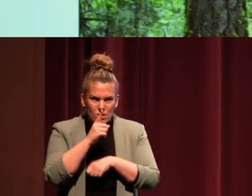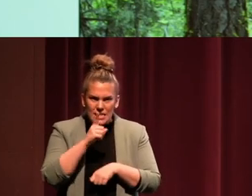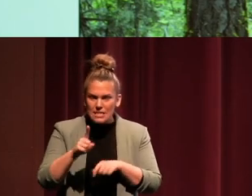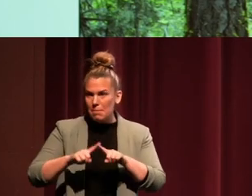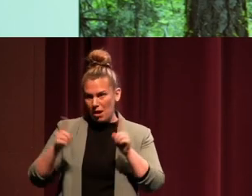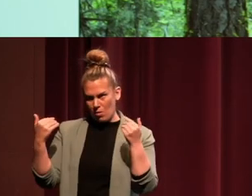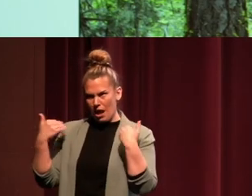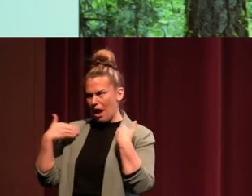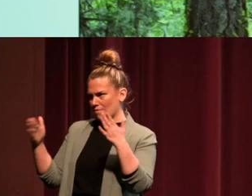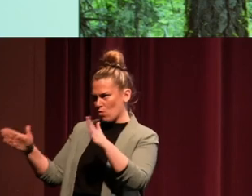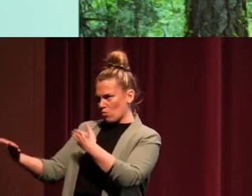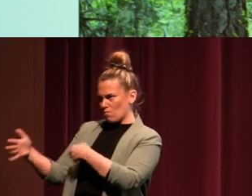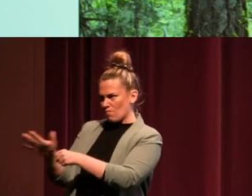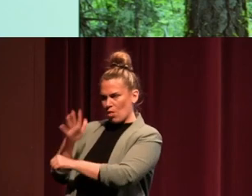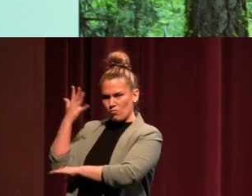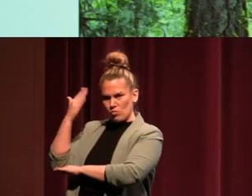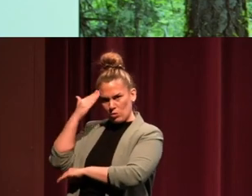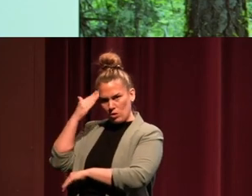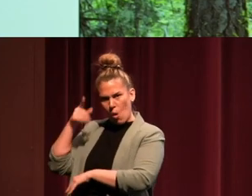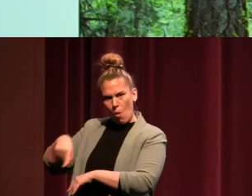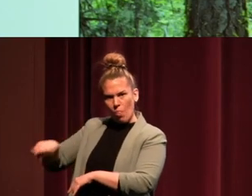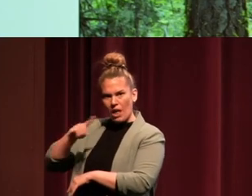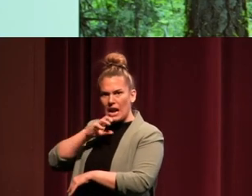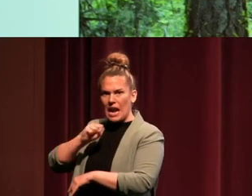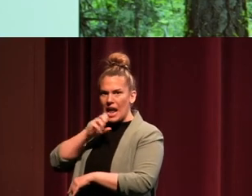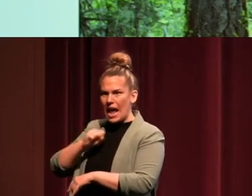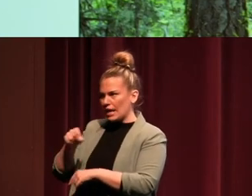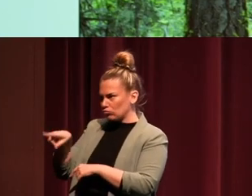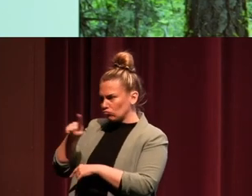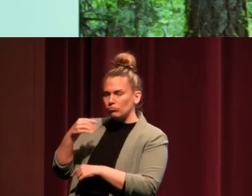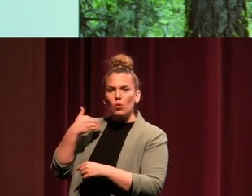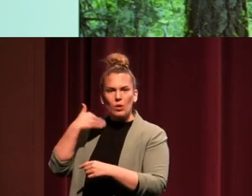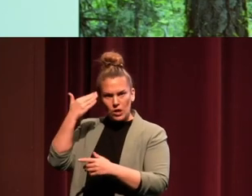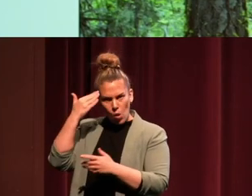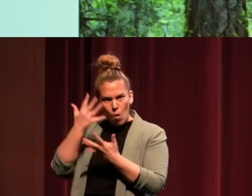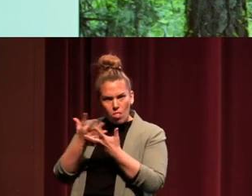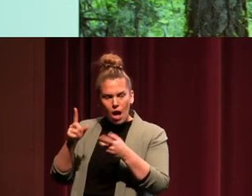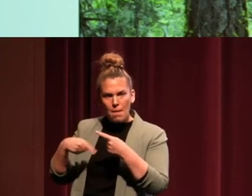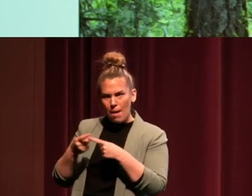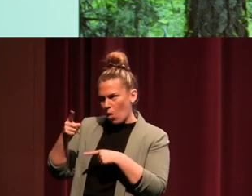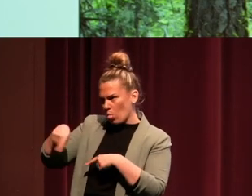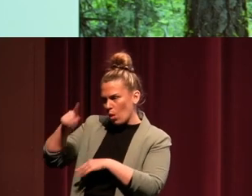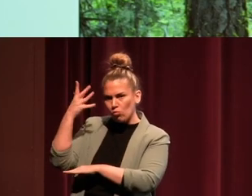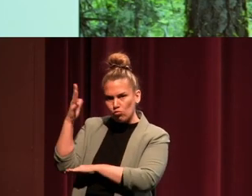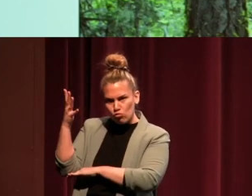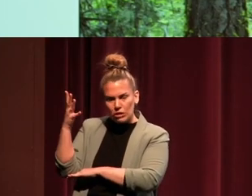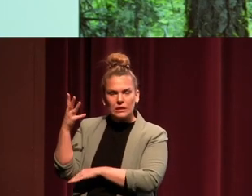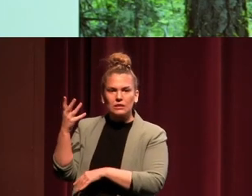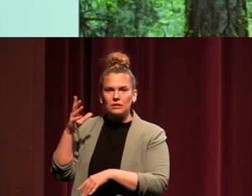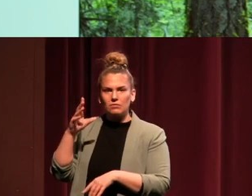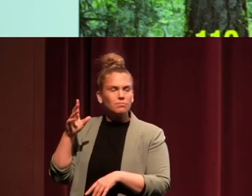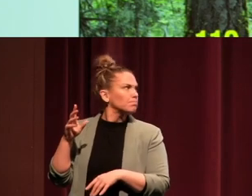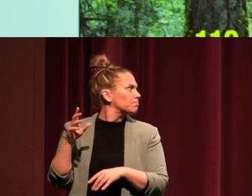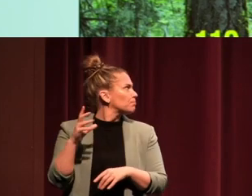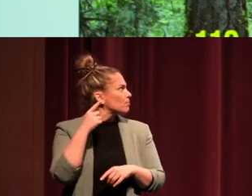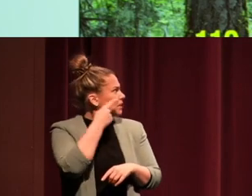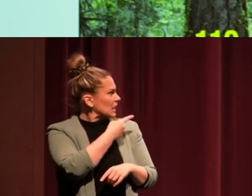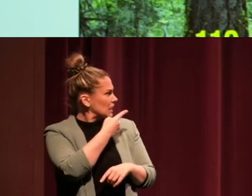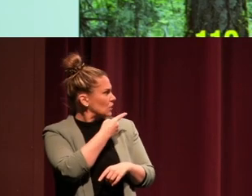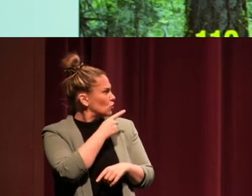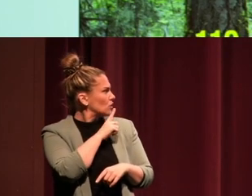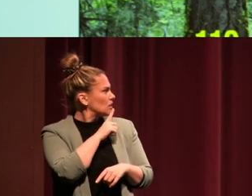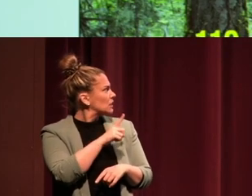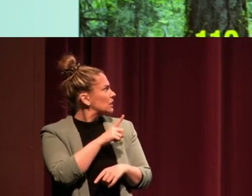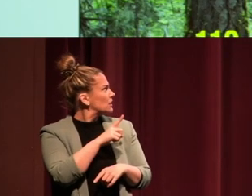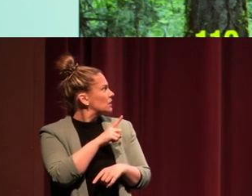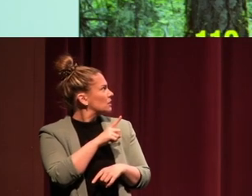which is really neat, and we can learn a lot from these tree demographics. Here's a classic mixed conifer stand in the Malheur National